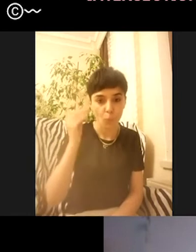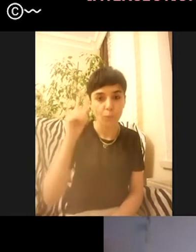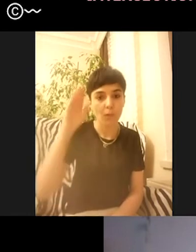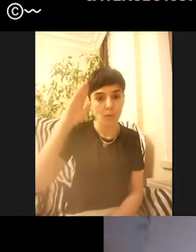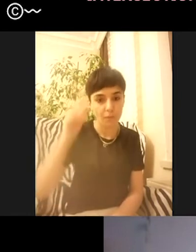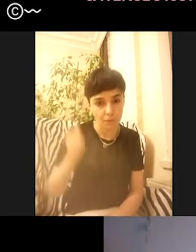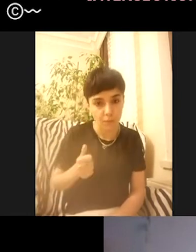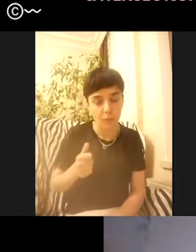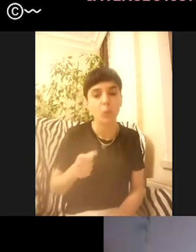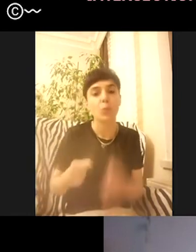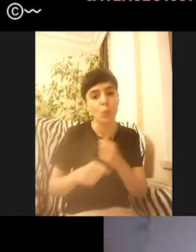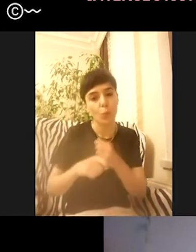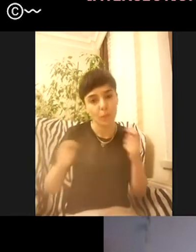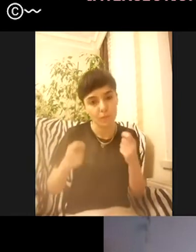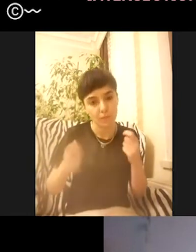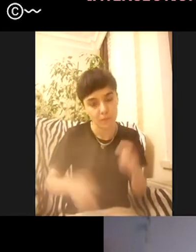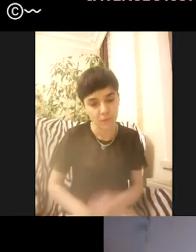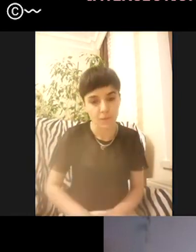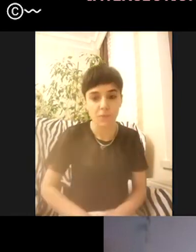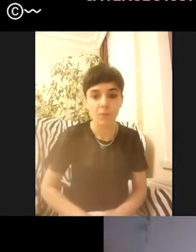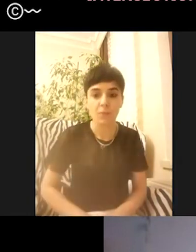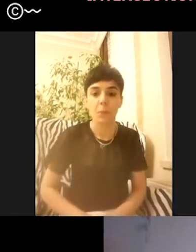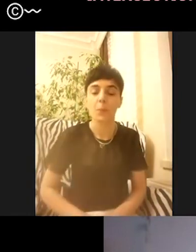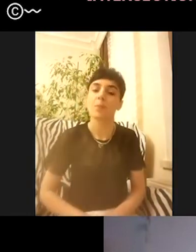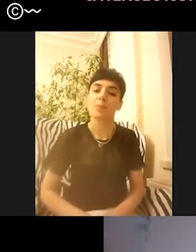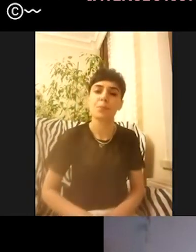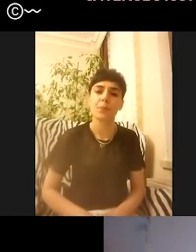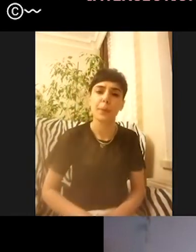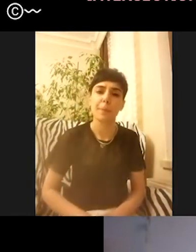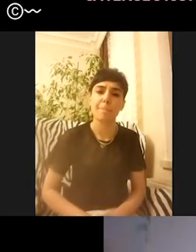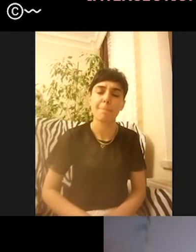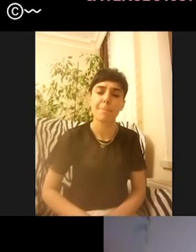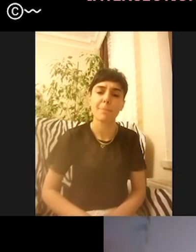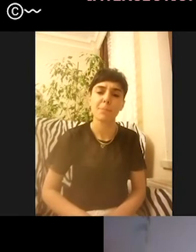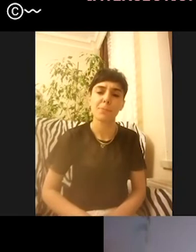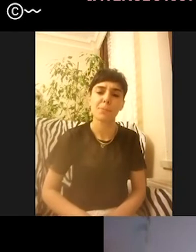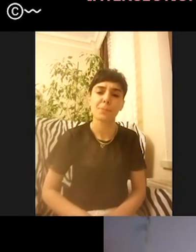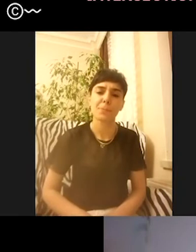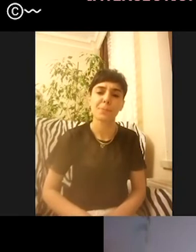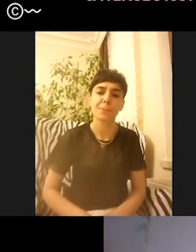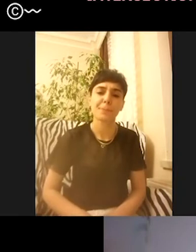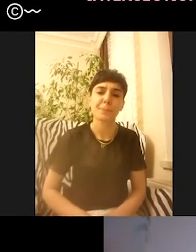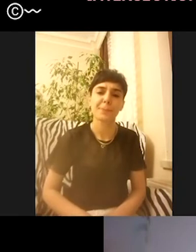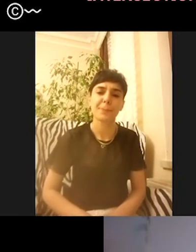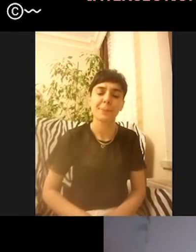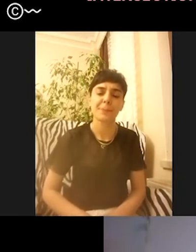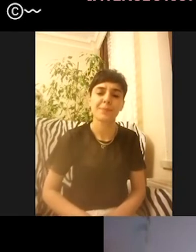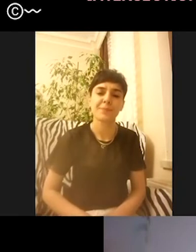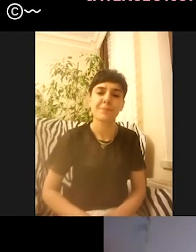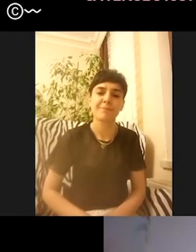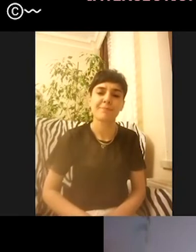I don't know if you already put that footage, but if they can see it later.